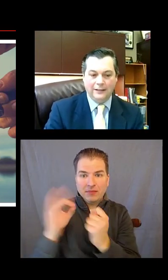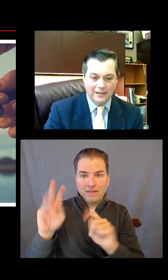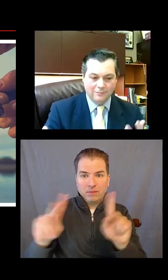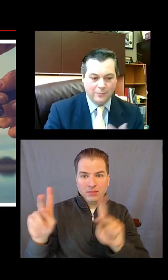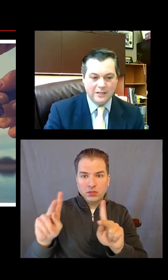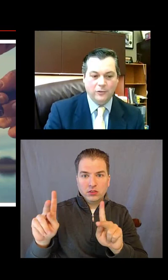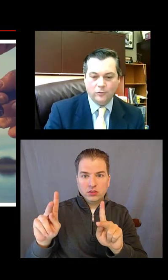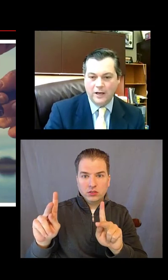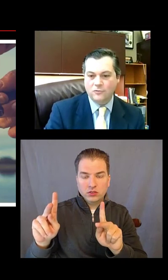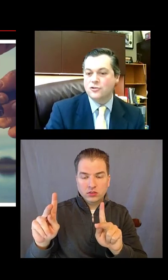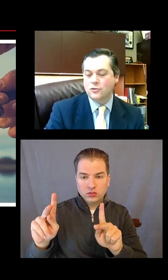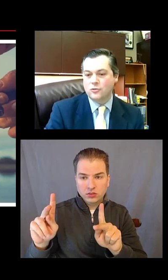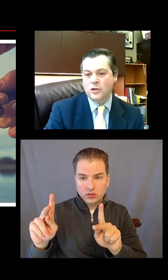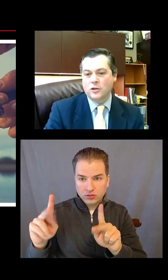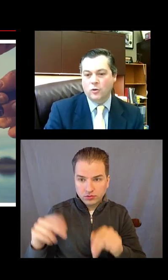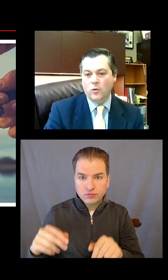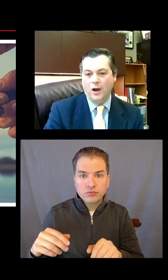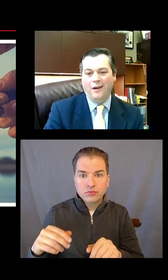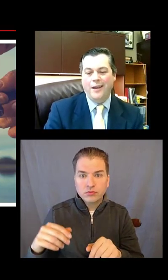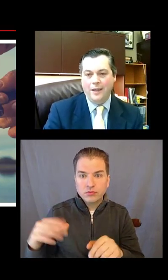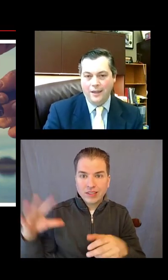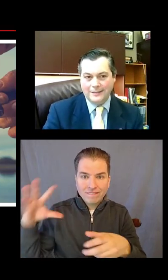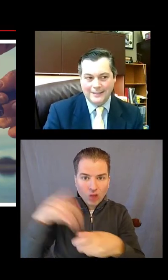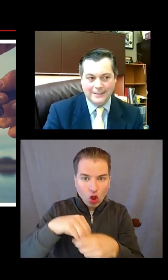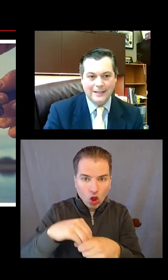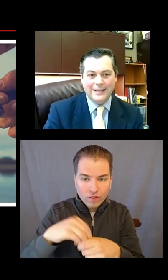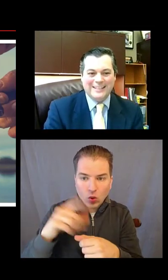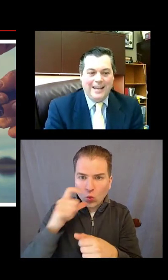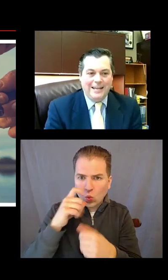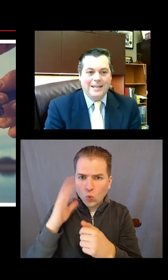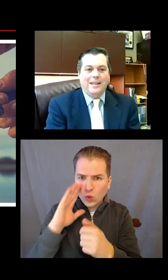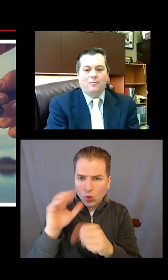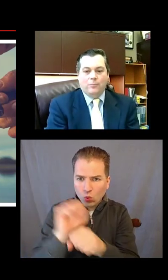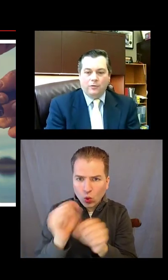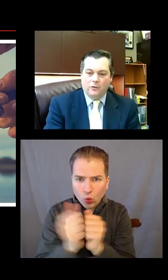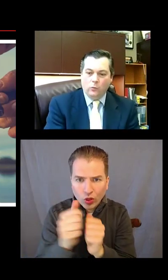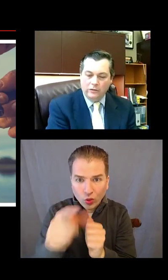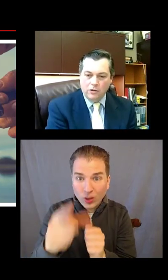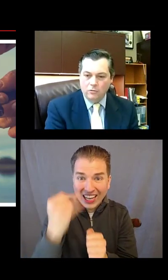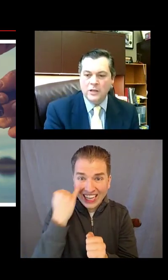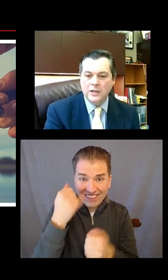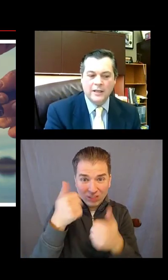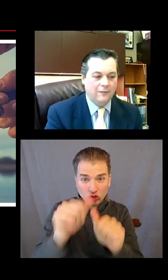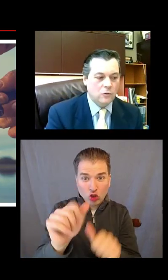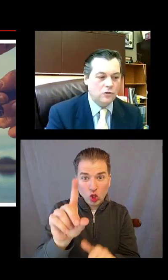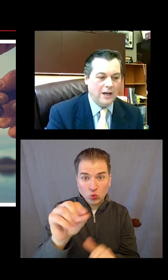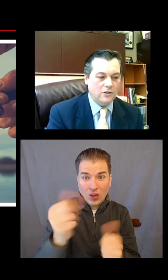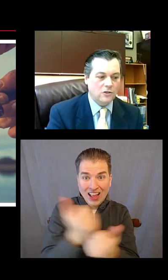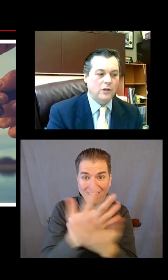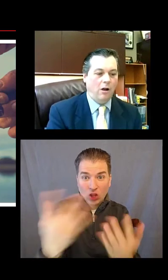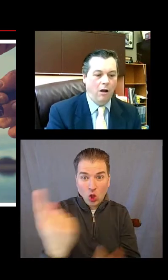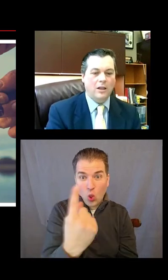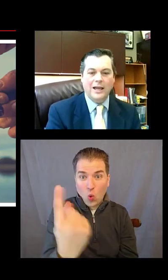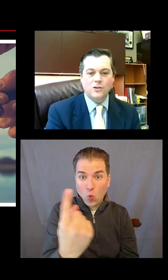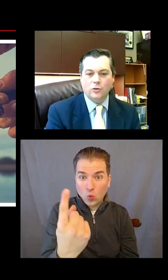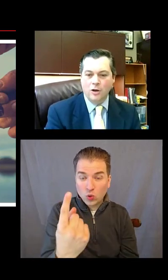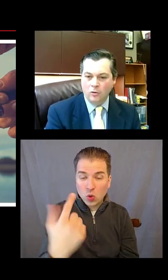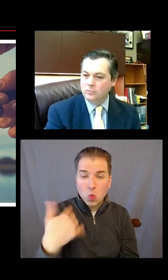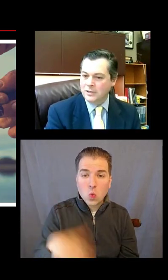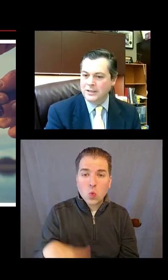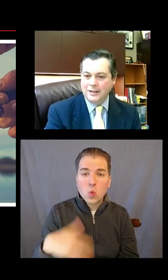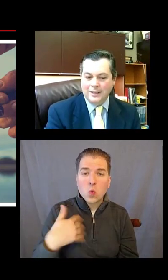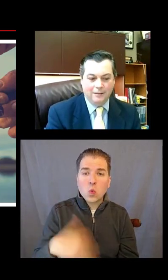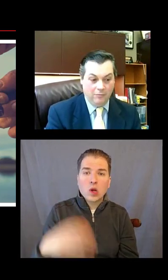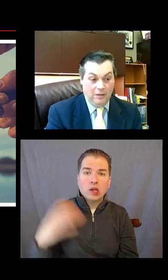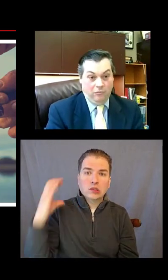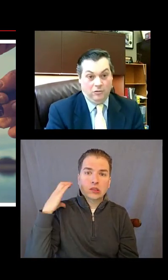get a team of people around you who are assisting and taking that burden with you. If you try to do it all on your